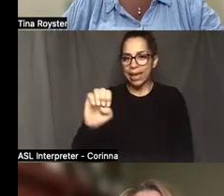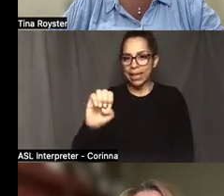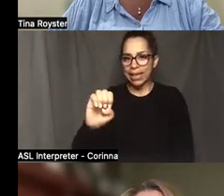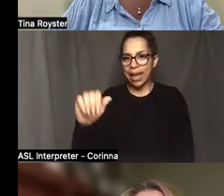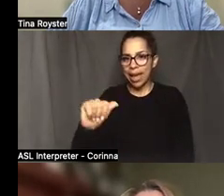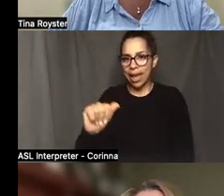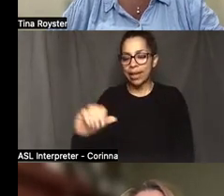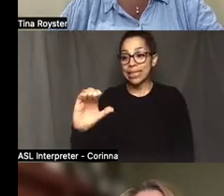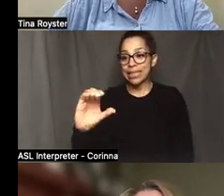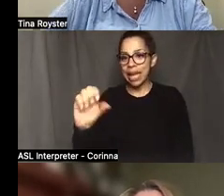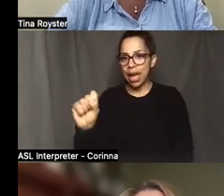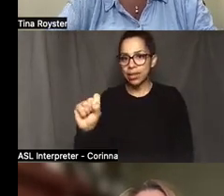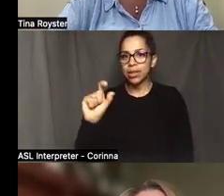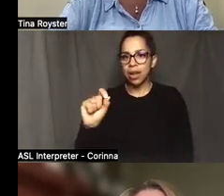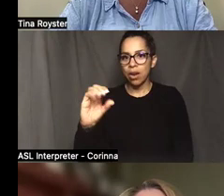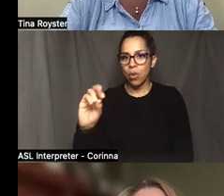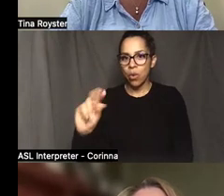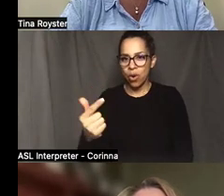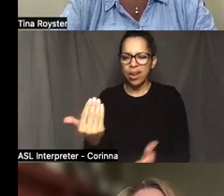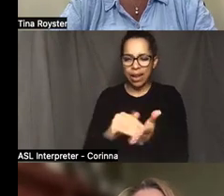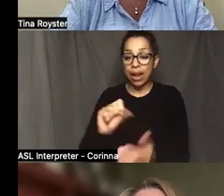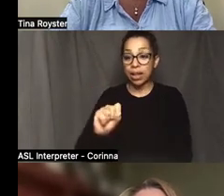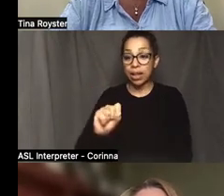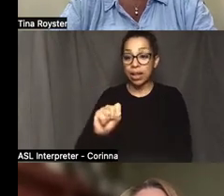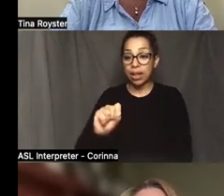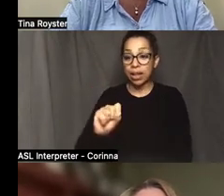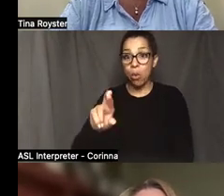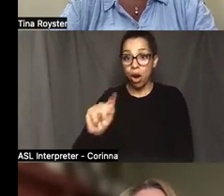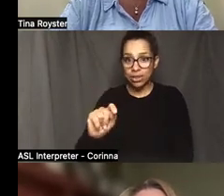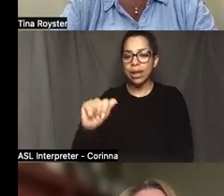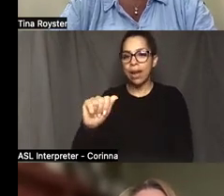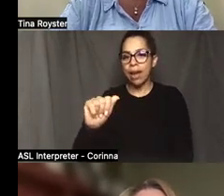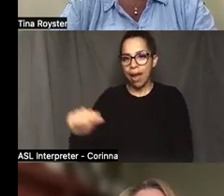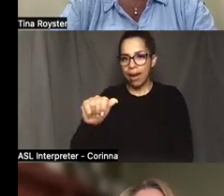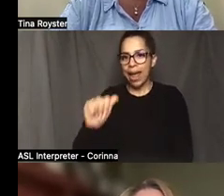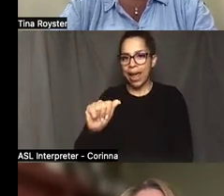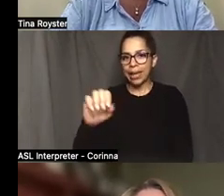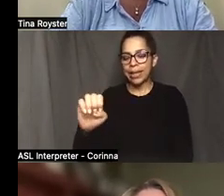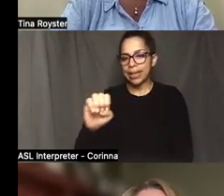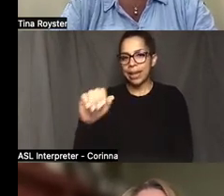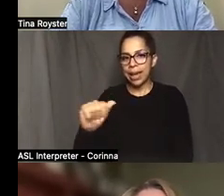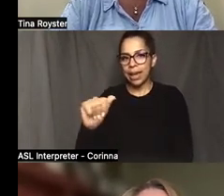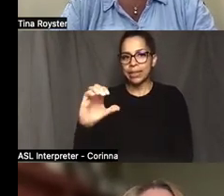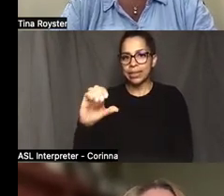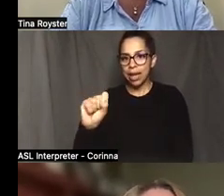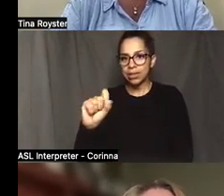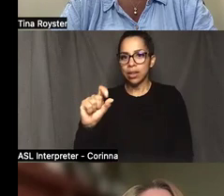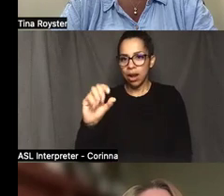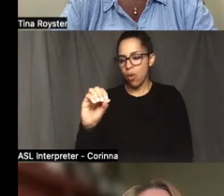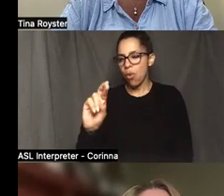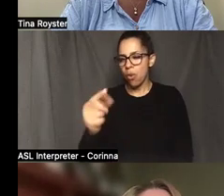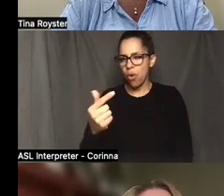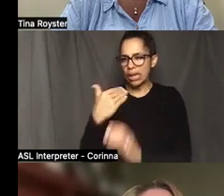support@aeacs.org. That's support, SUPPORT, at aeacs.org. Our first